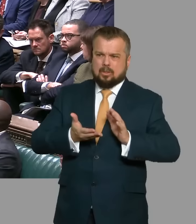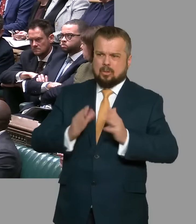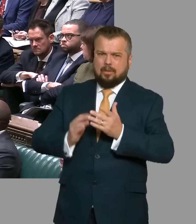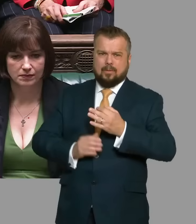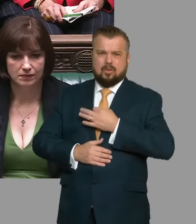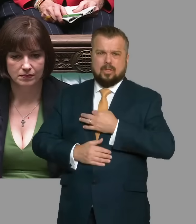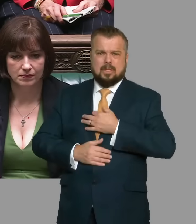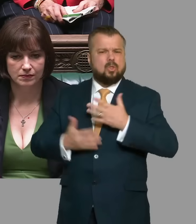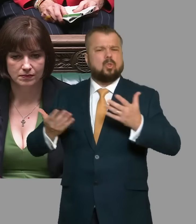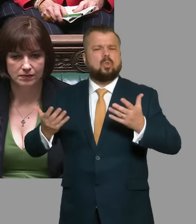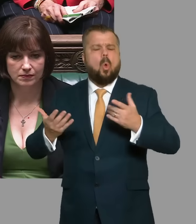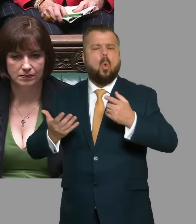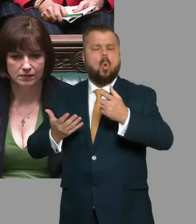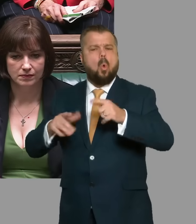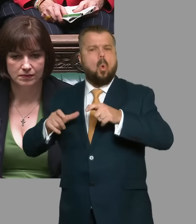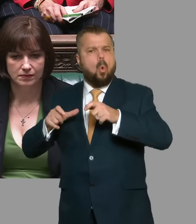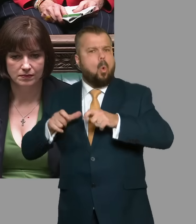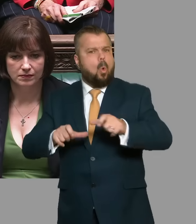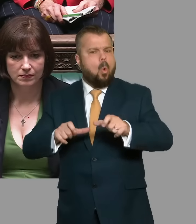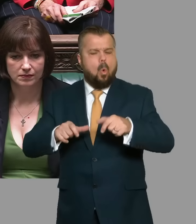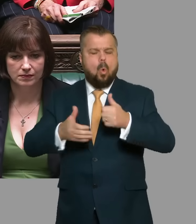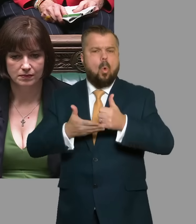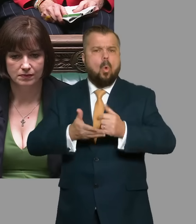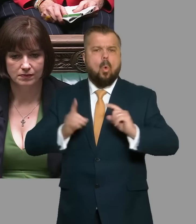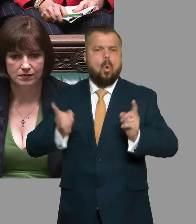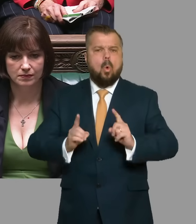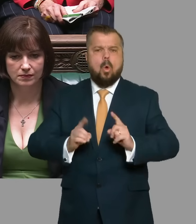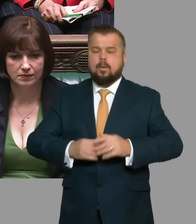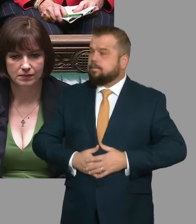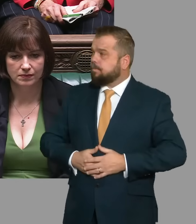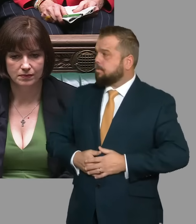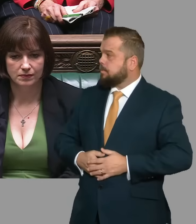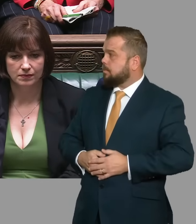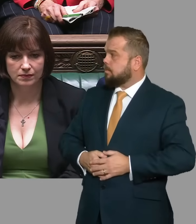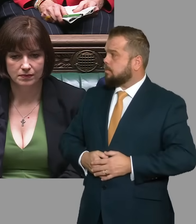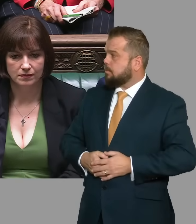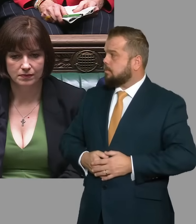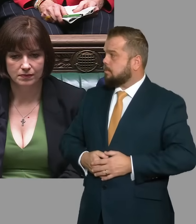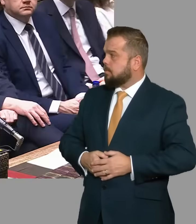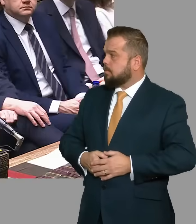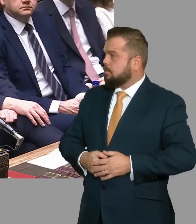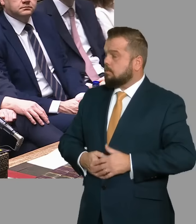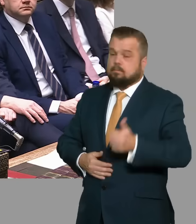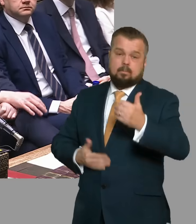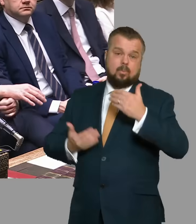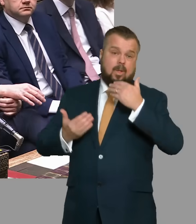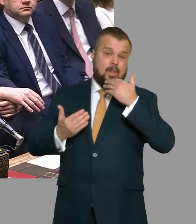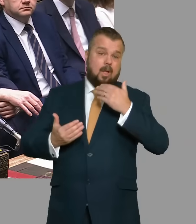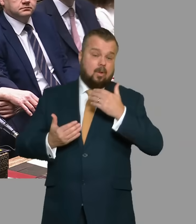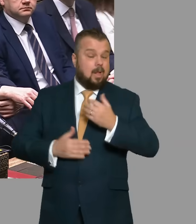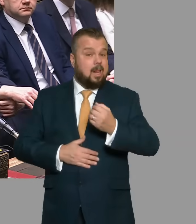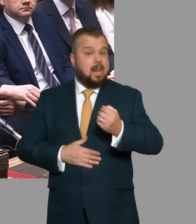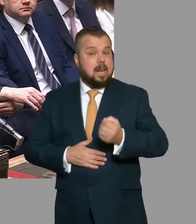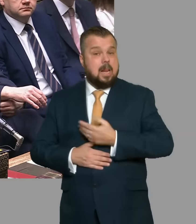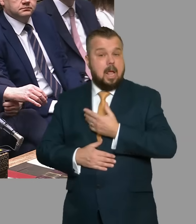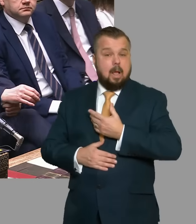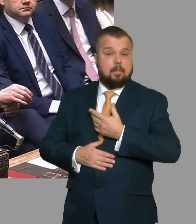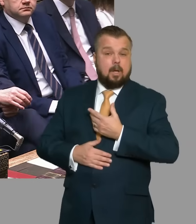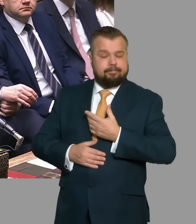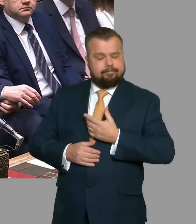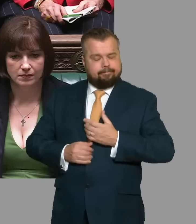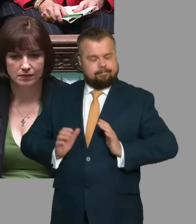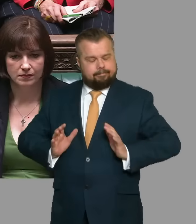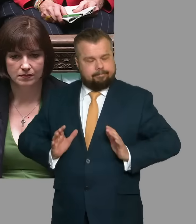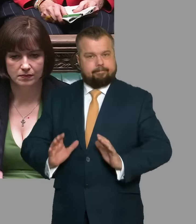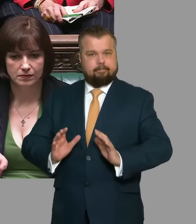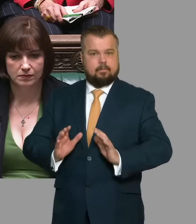underfunded by the party opposite. I pay tribute to Labour councils delivering results for her community in stark contrast to the